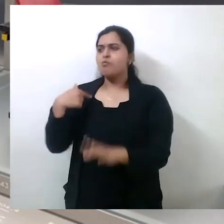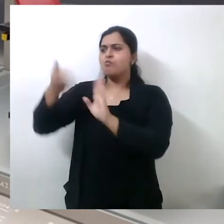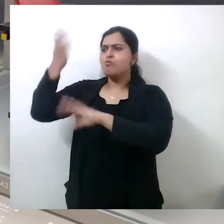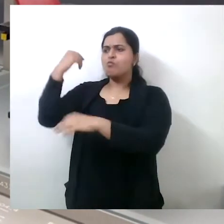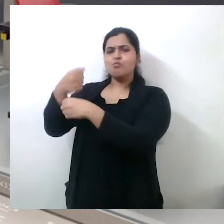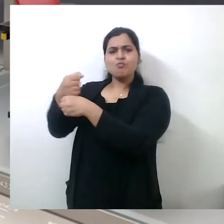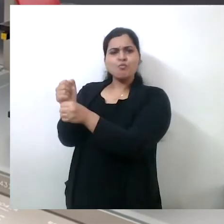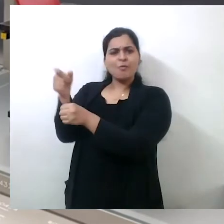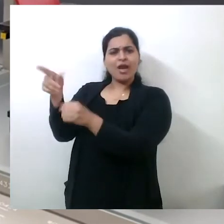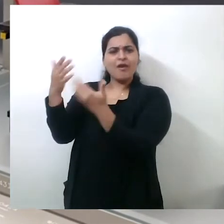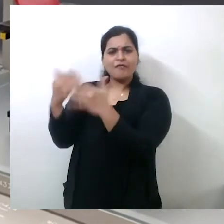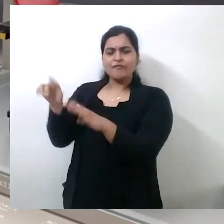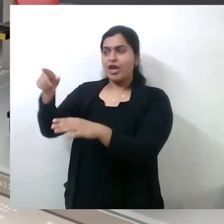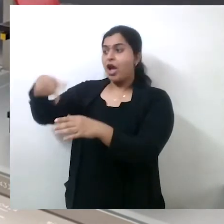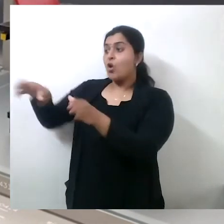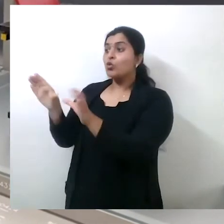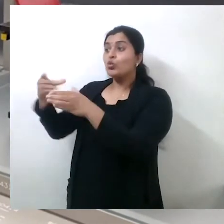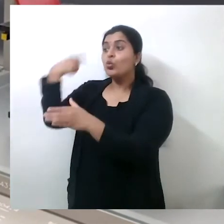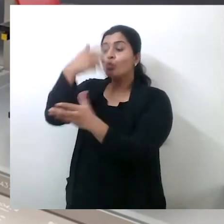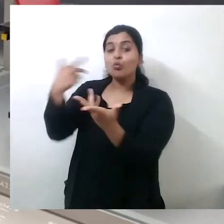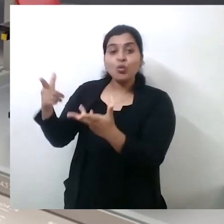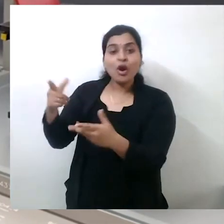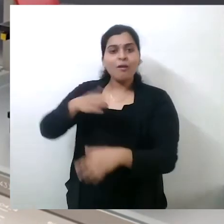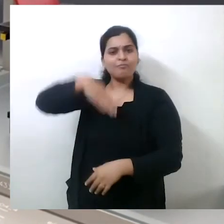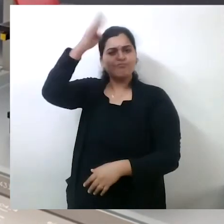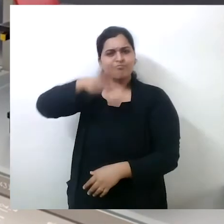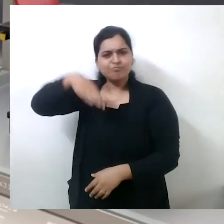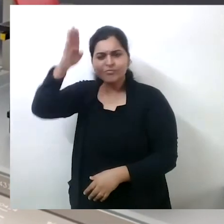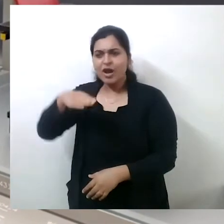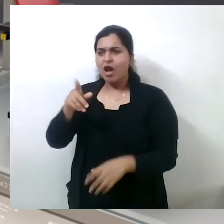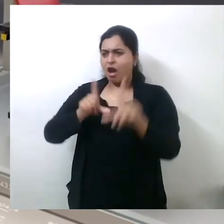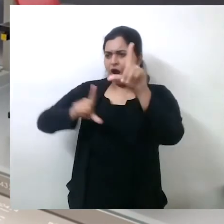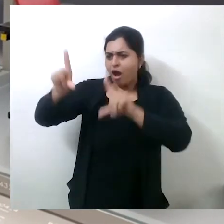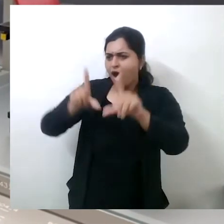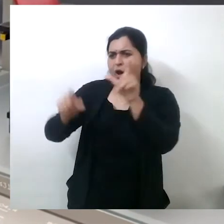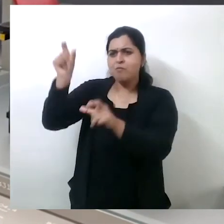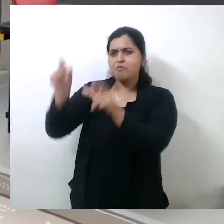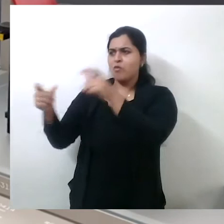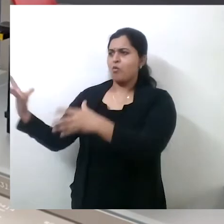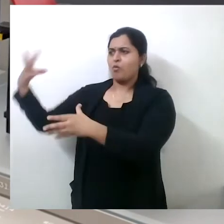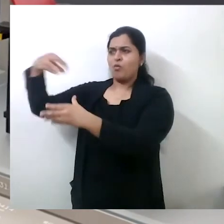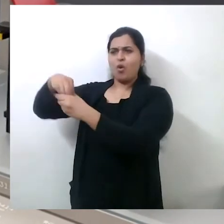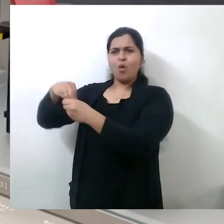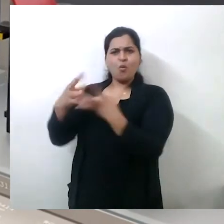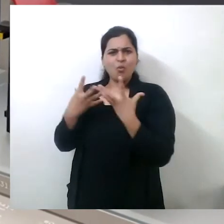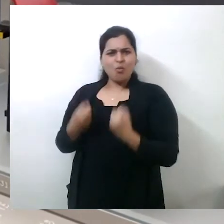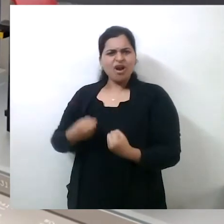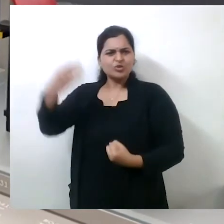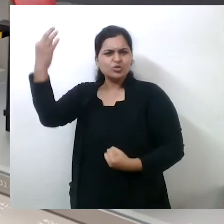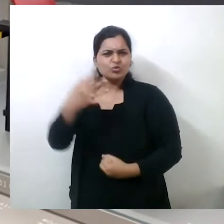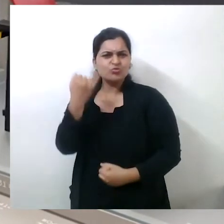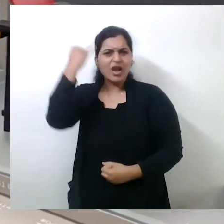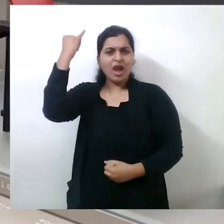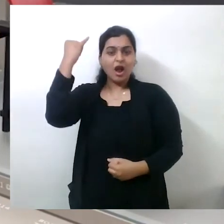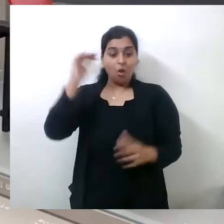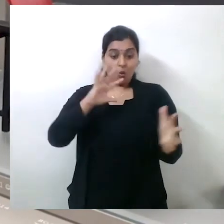of painters, architects, and even a poet who were asking for a new art at the